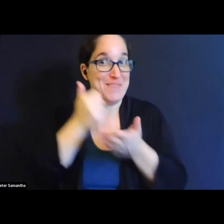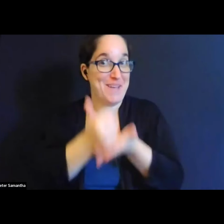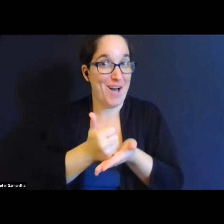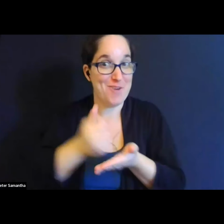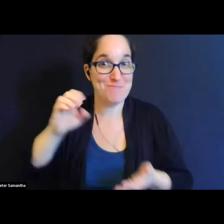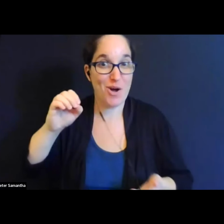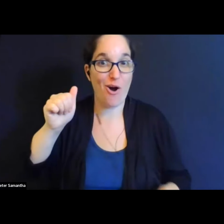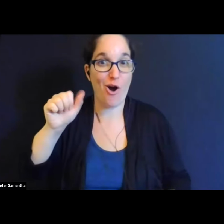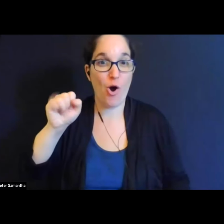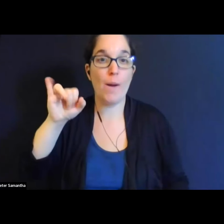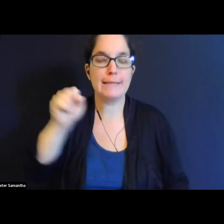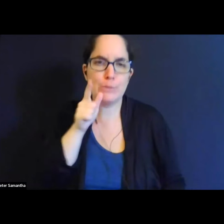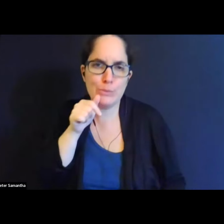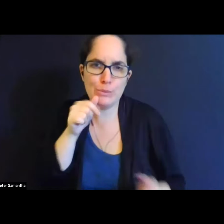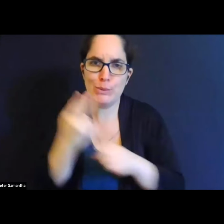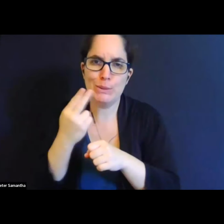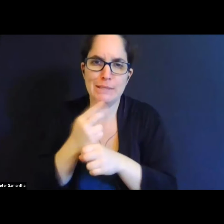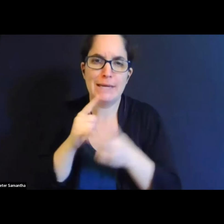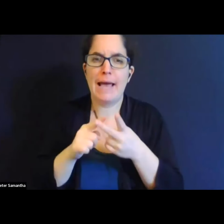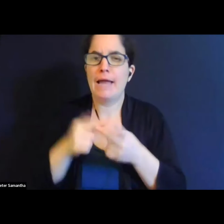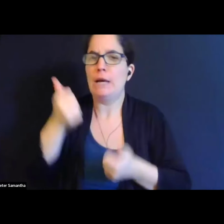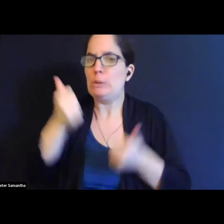who's using it in what capacity.